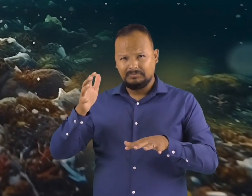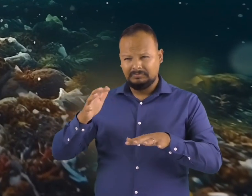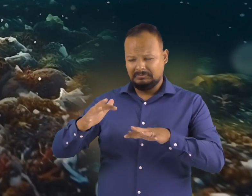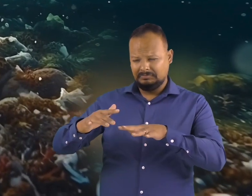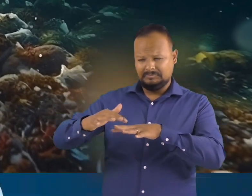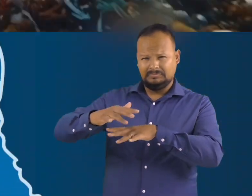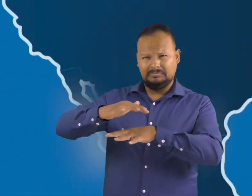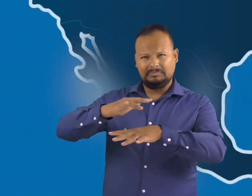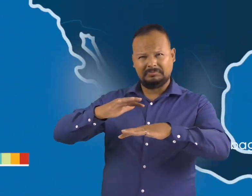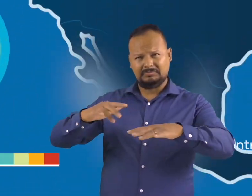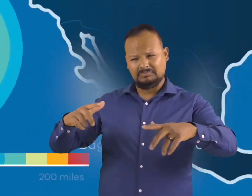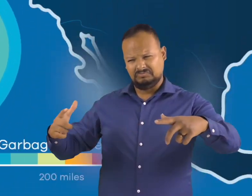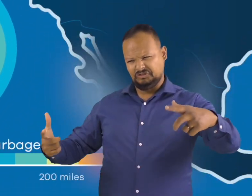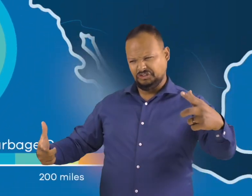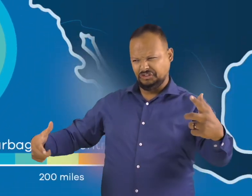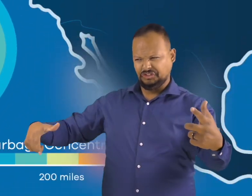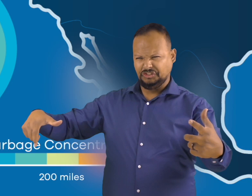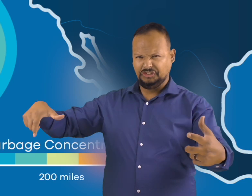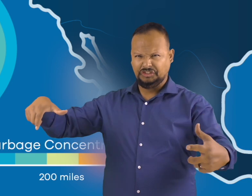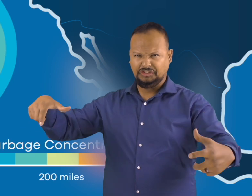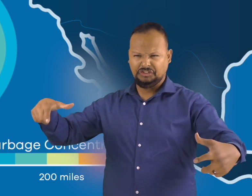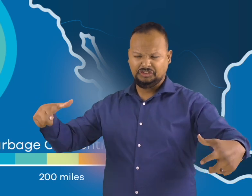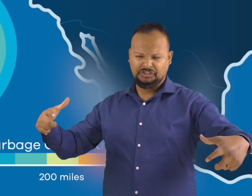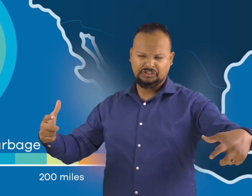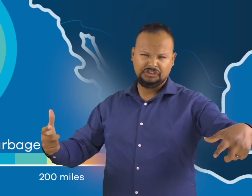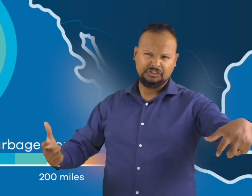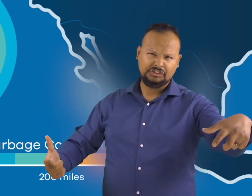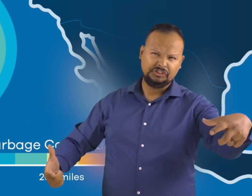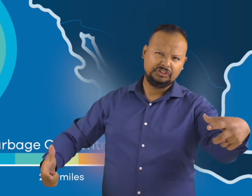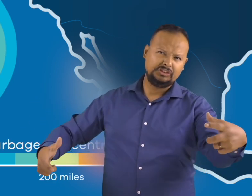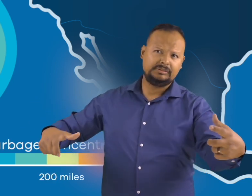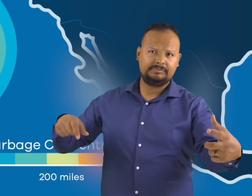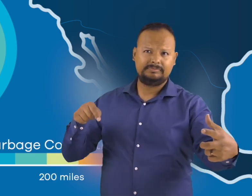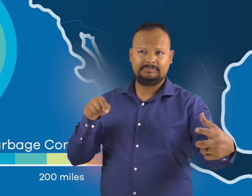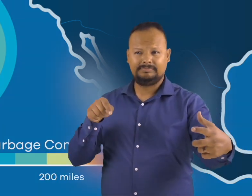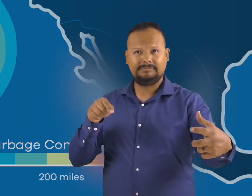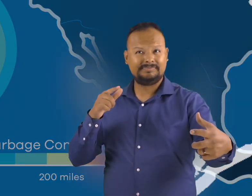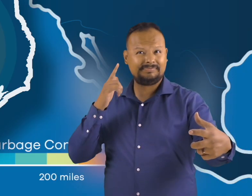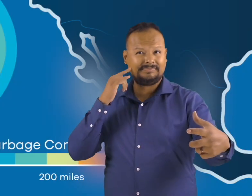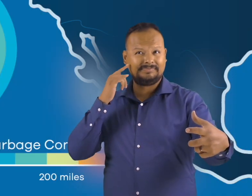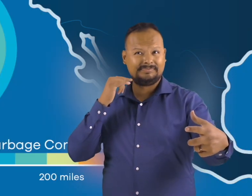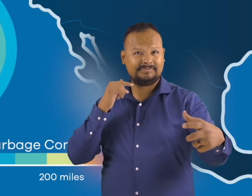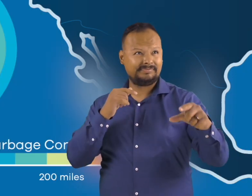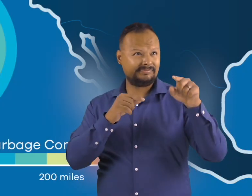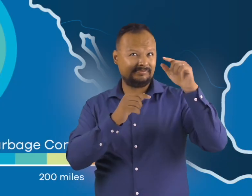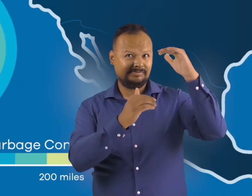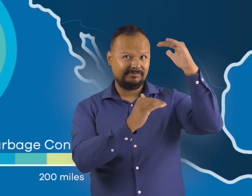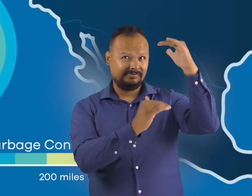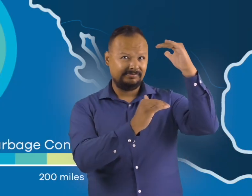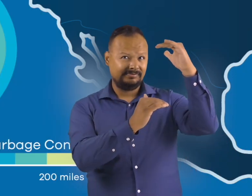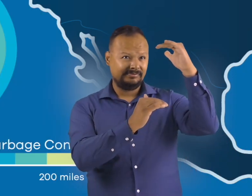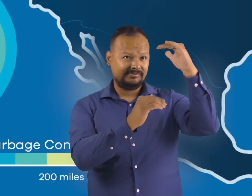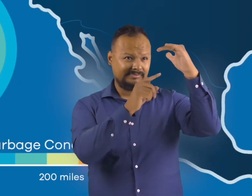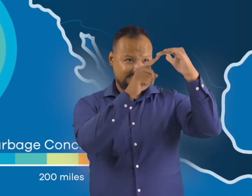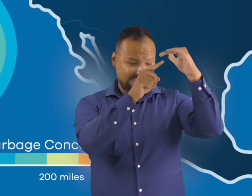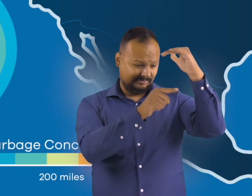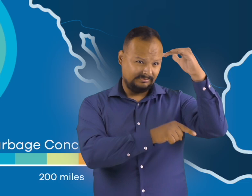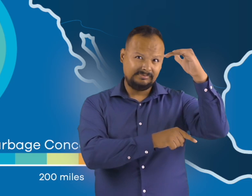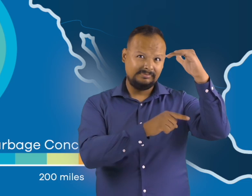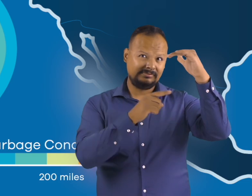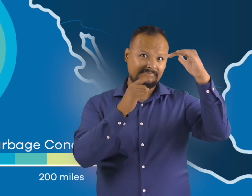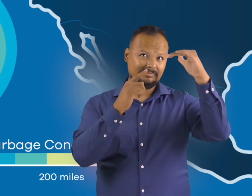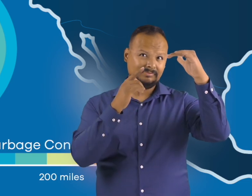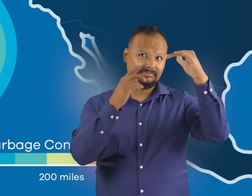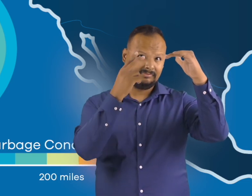Ocean, which is located halfway between Hawaii and California, is twice the size of the state